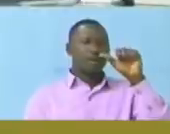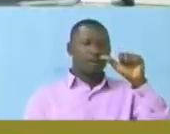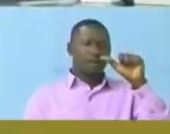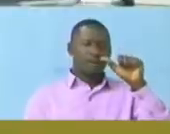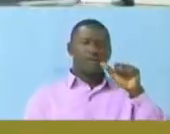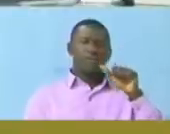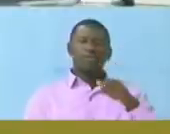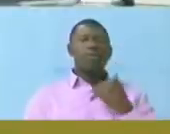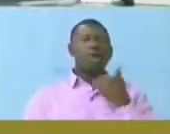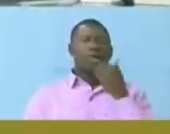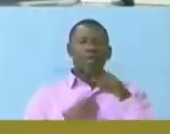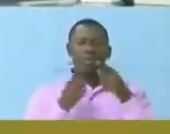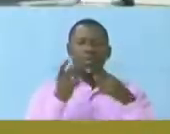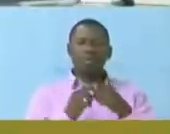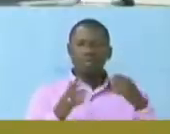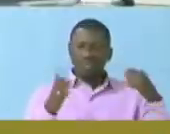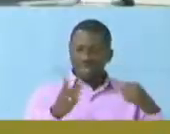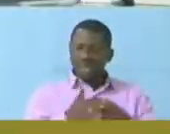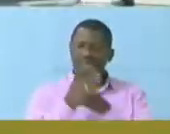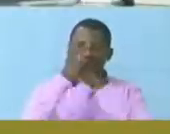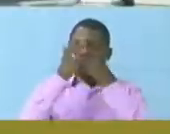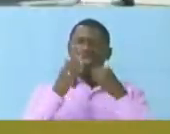Inquire about the accident.